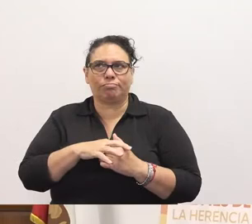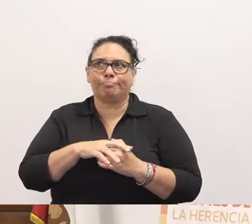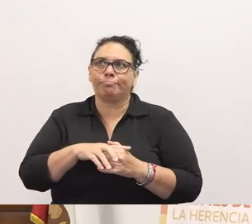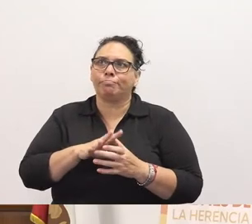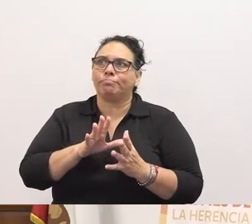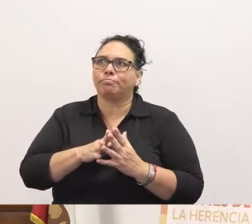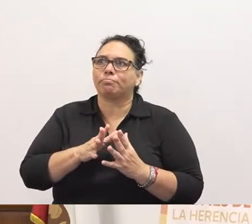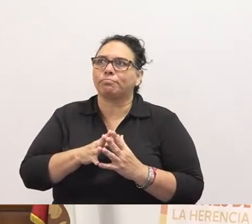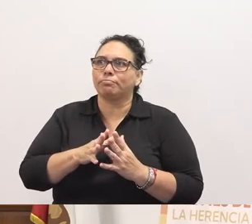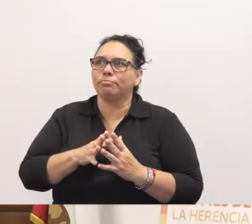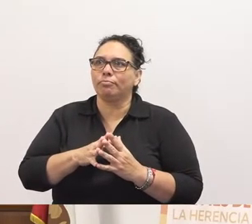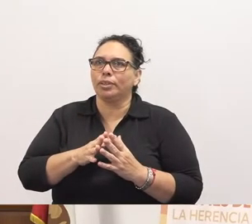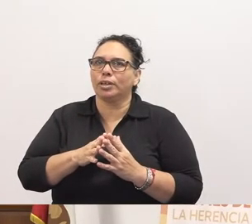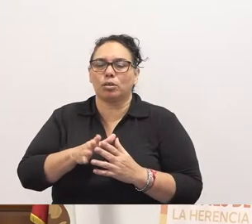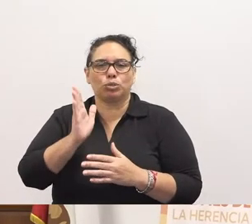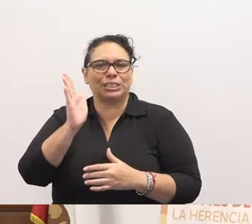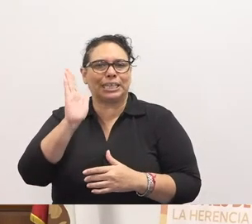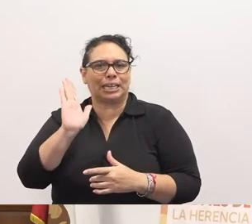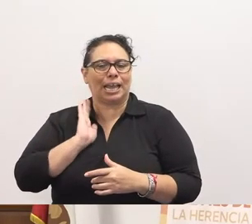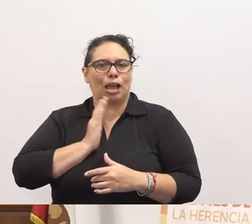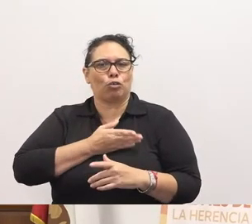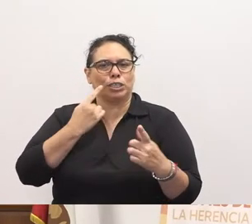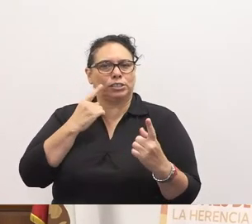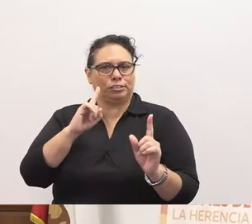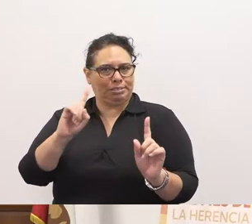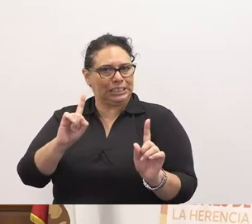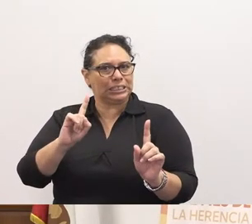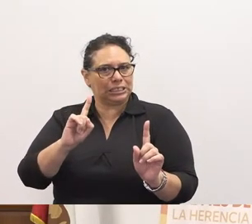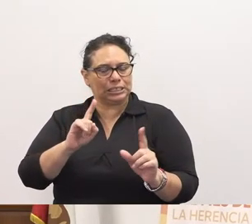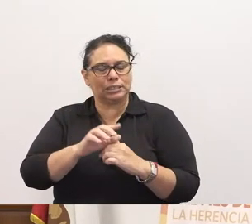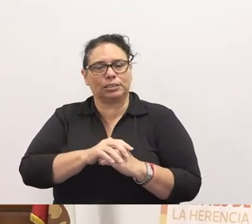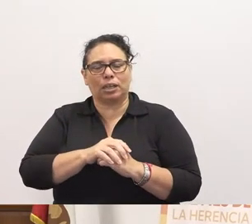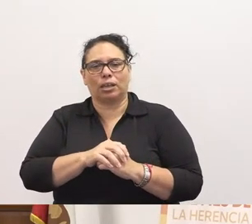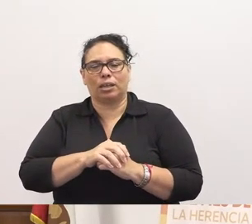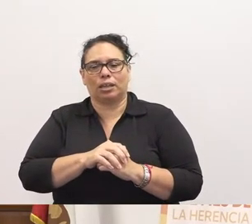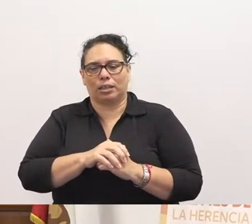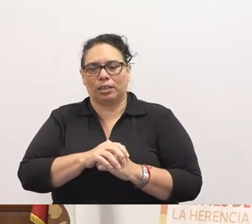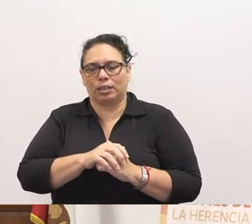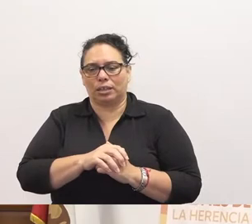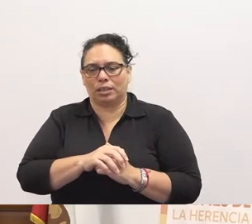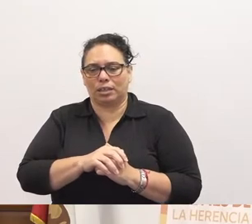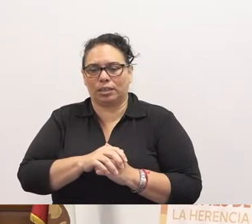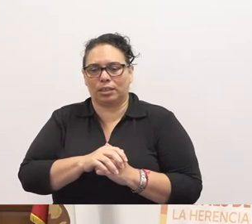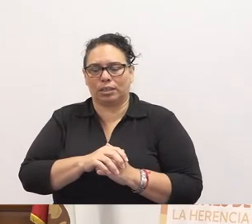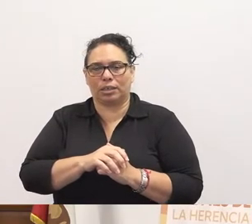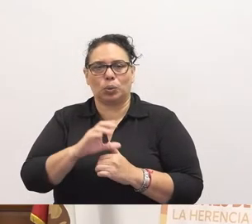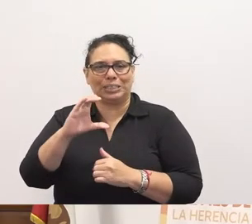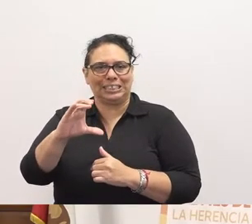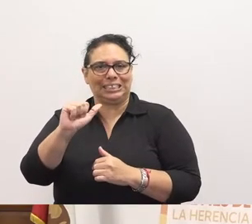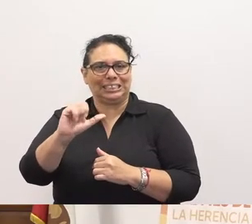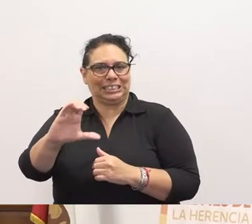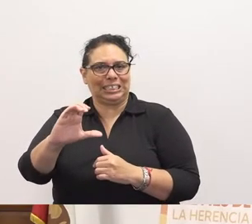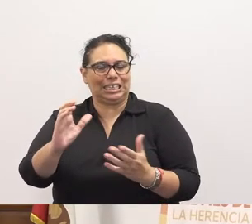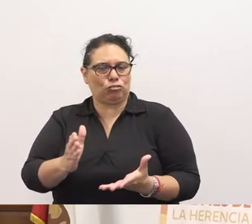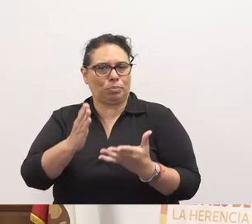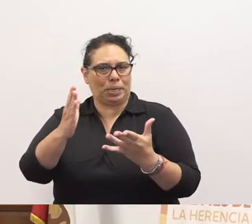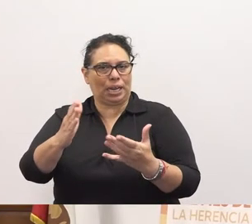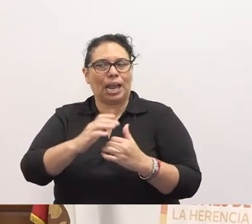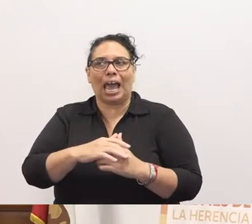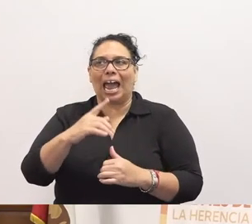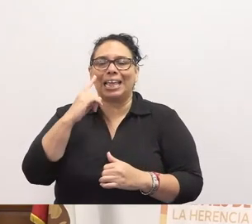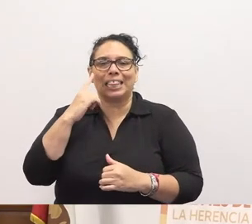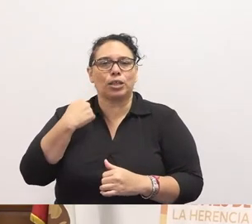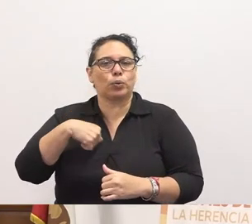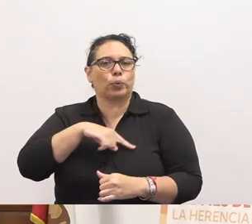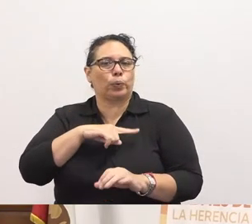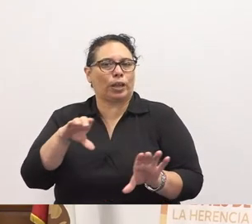presenting our achievements and accomplishments in form of what CAC has recommended. I think what we have